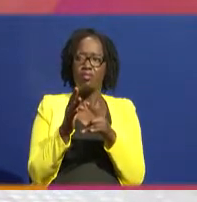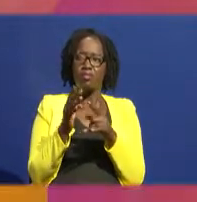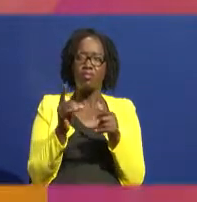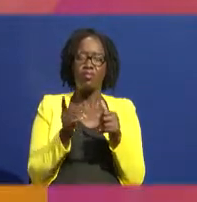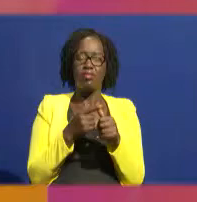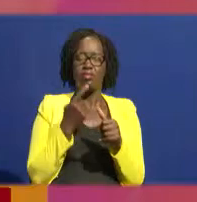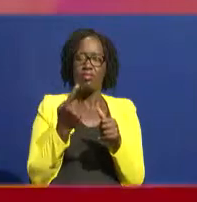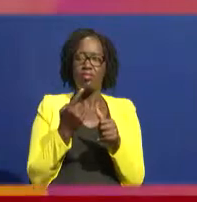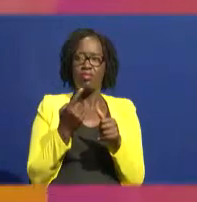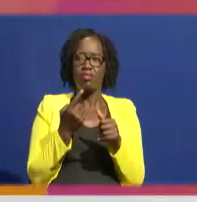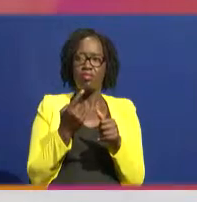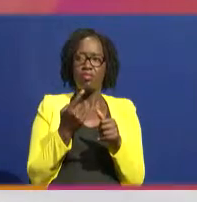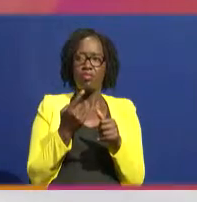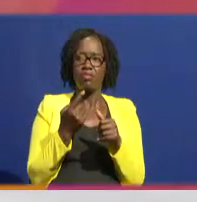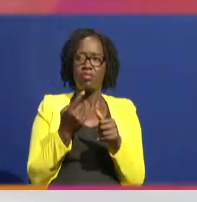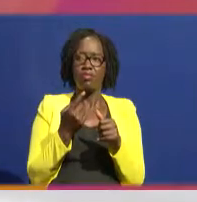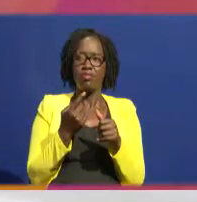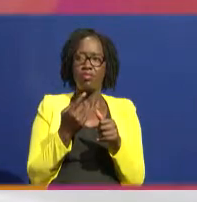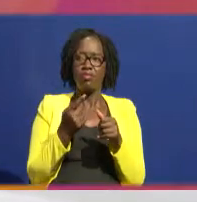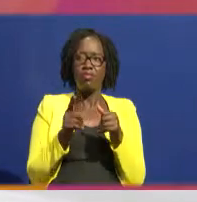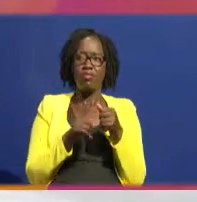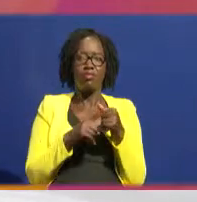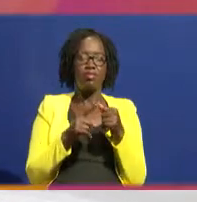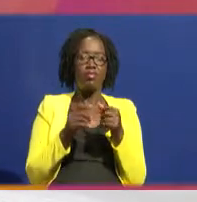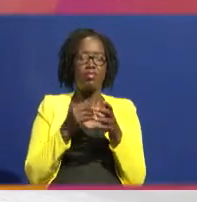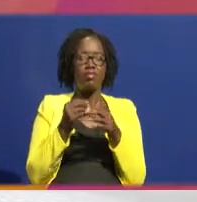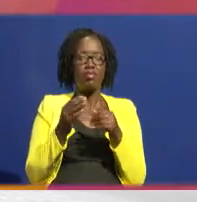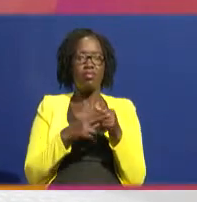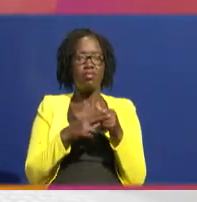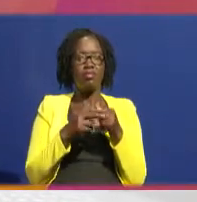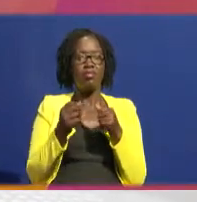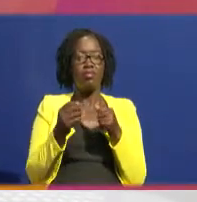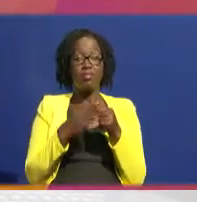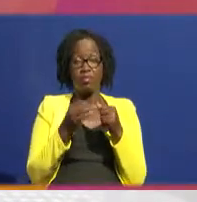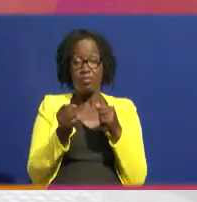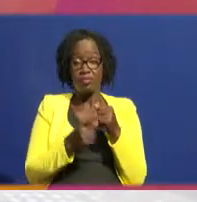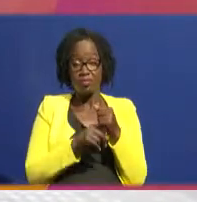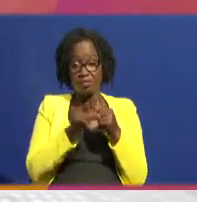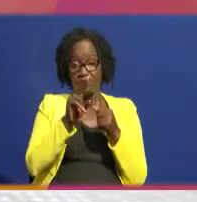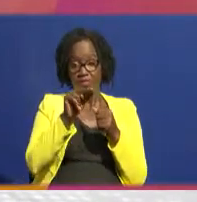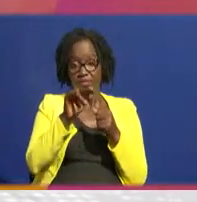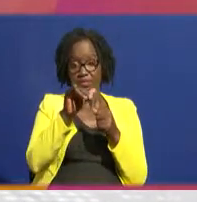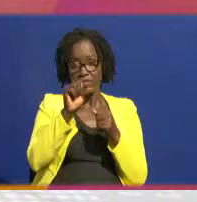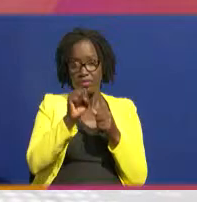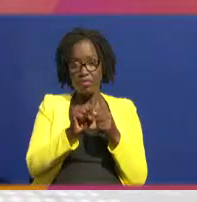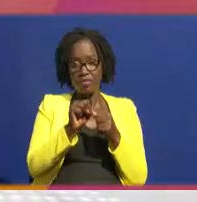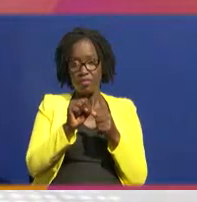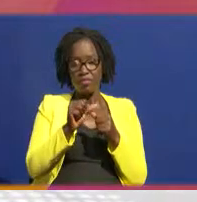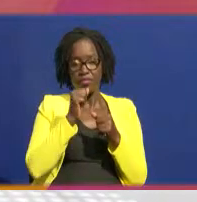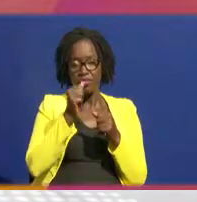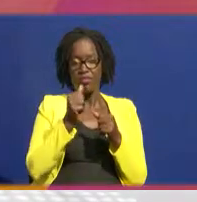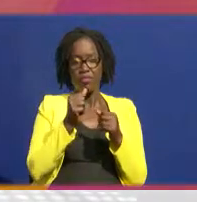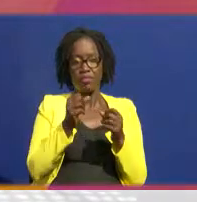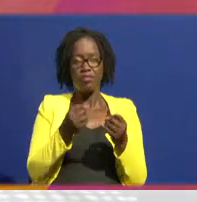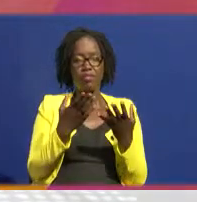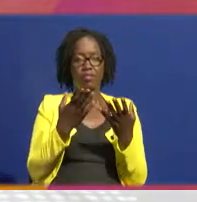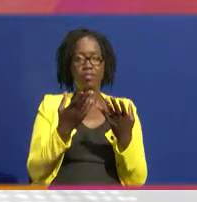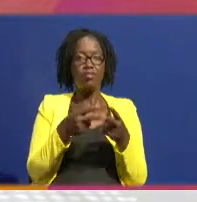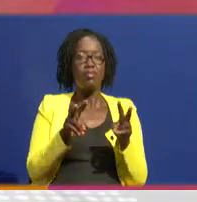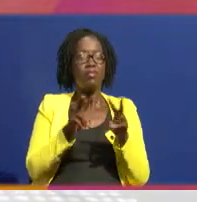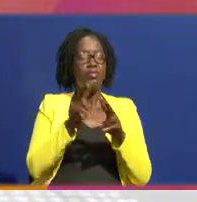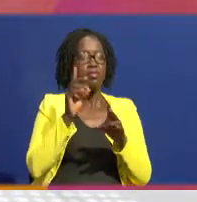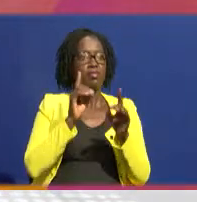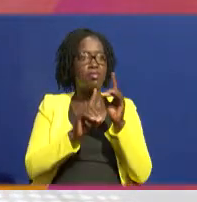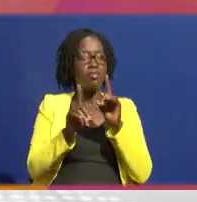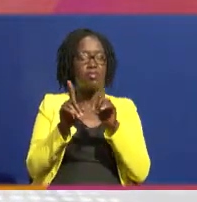first and foremost, go for, is it 6 months or 9 months at the NYS? That not only instill values, it's gonna give discipline and also